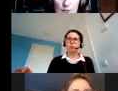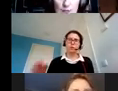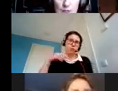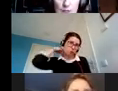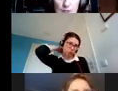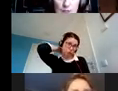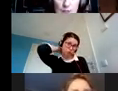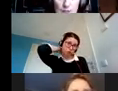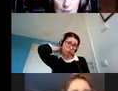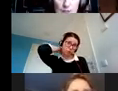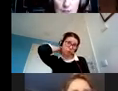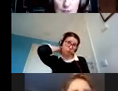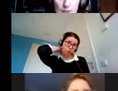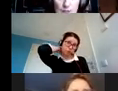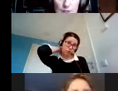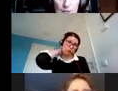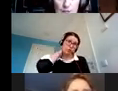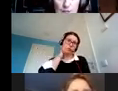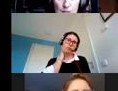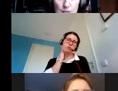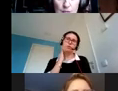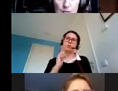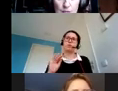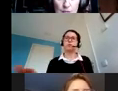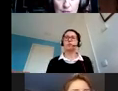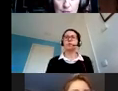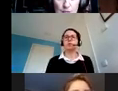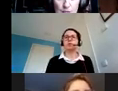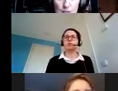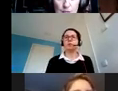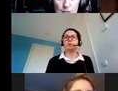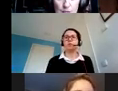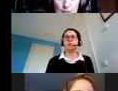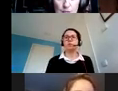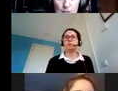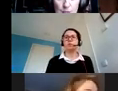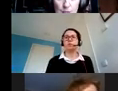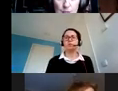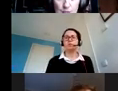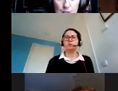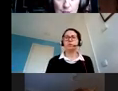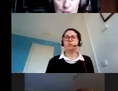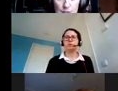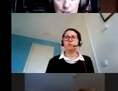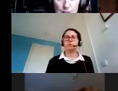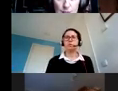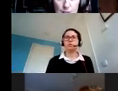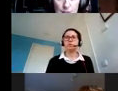the problem of concern of the impact of COVID-19 as far as the activity